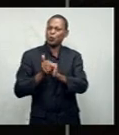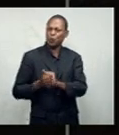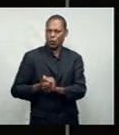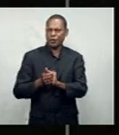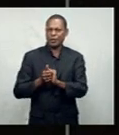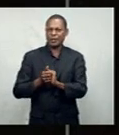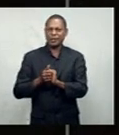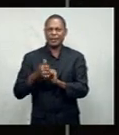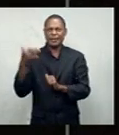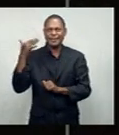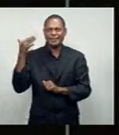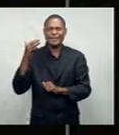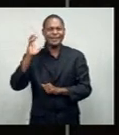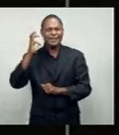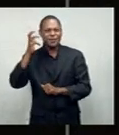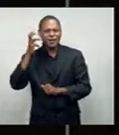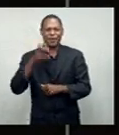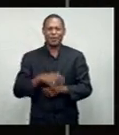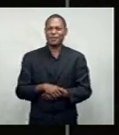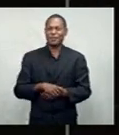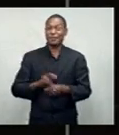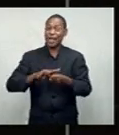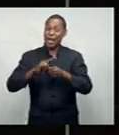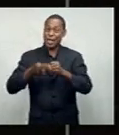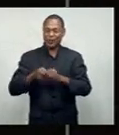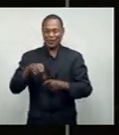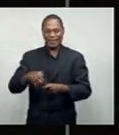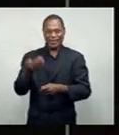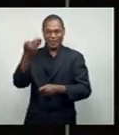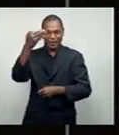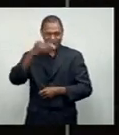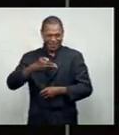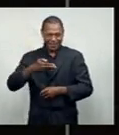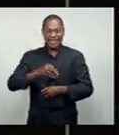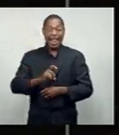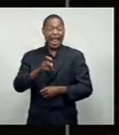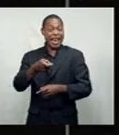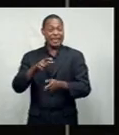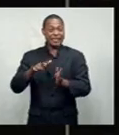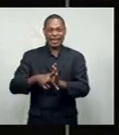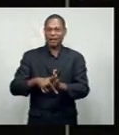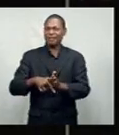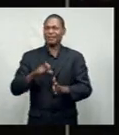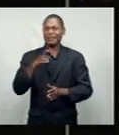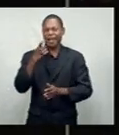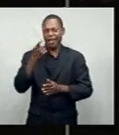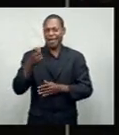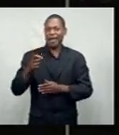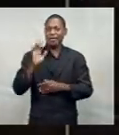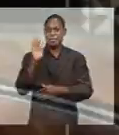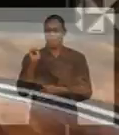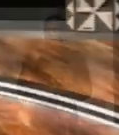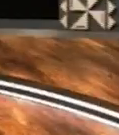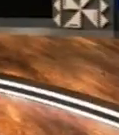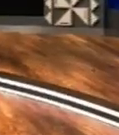to our 6 radio station live. That's your news this evening. Until next time, take care. Mother Manda.